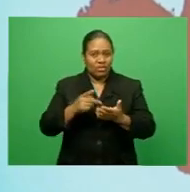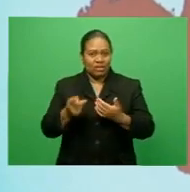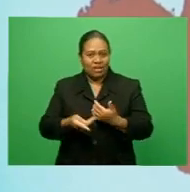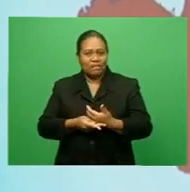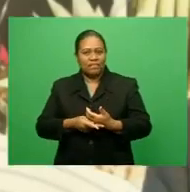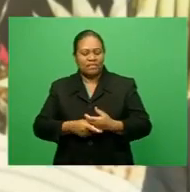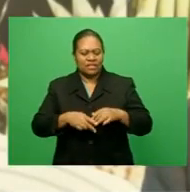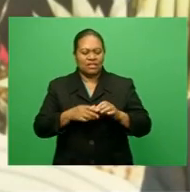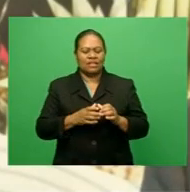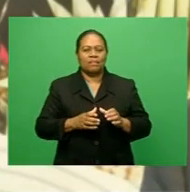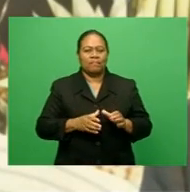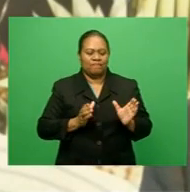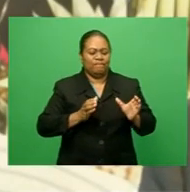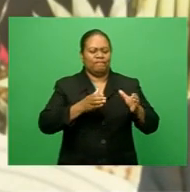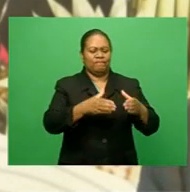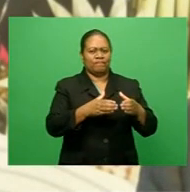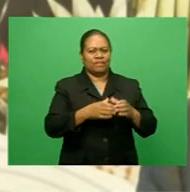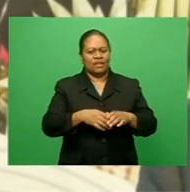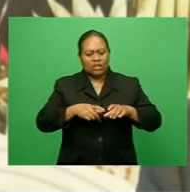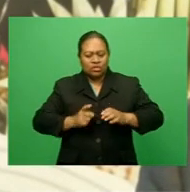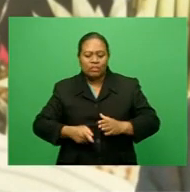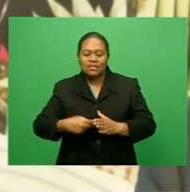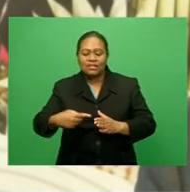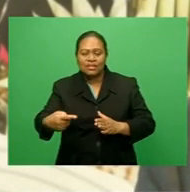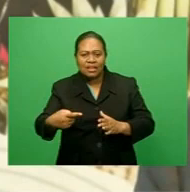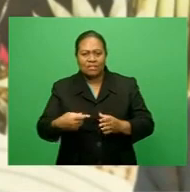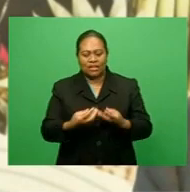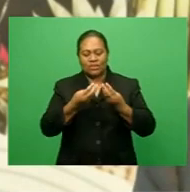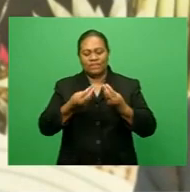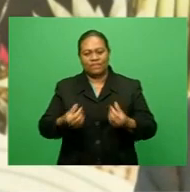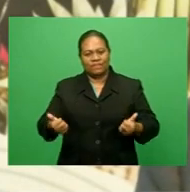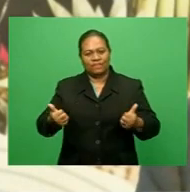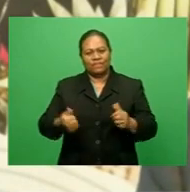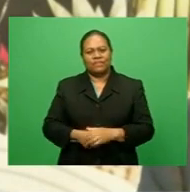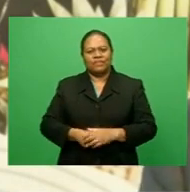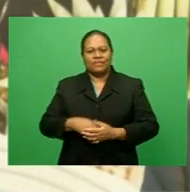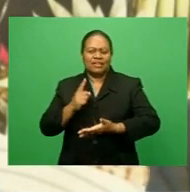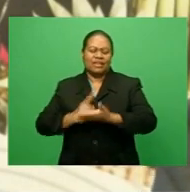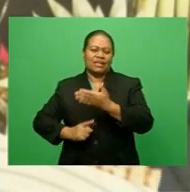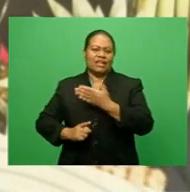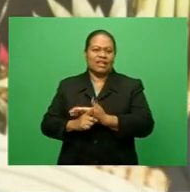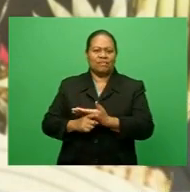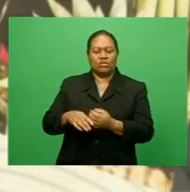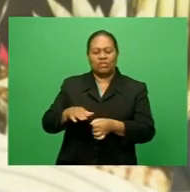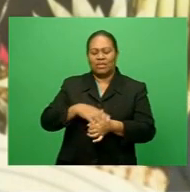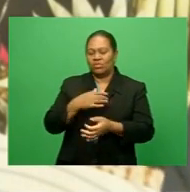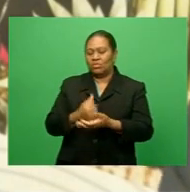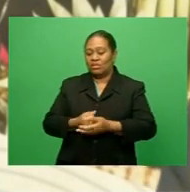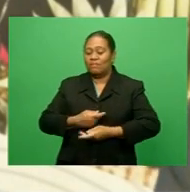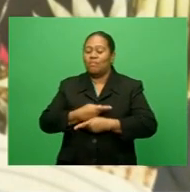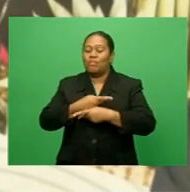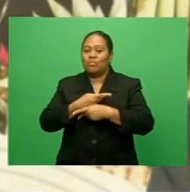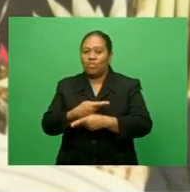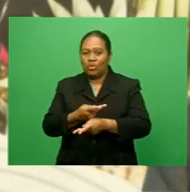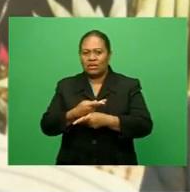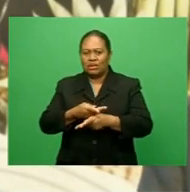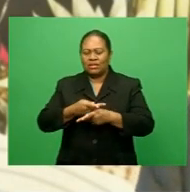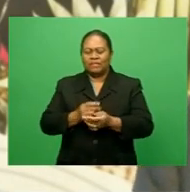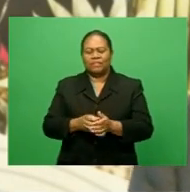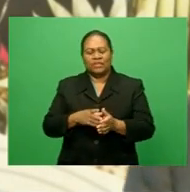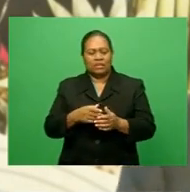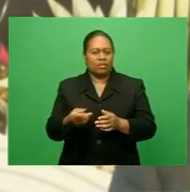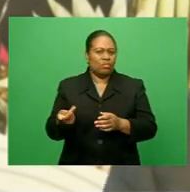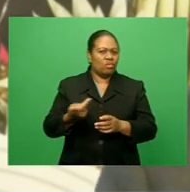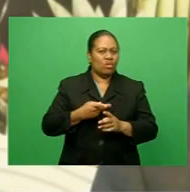sector participation in finding sustainable solutions through need-based climate risk insurance products will unlock both